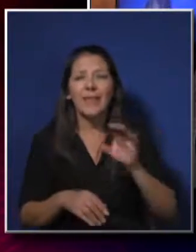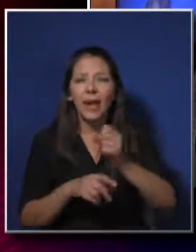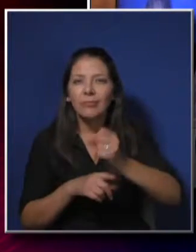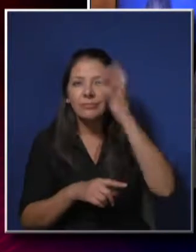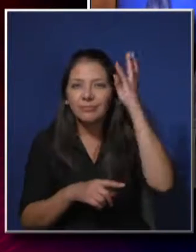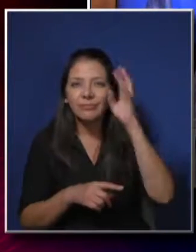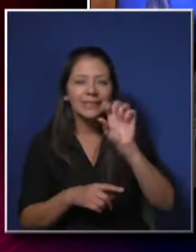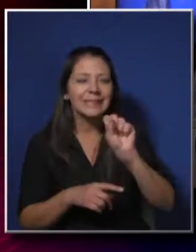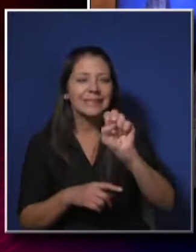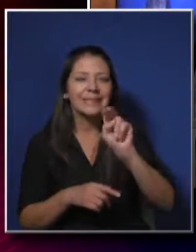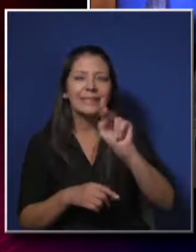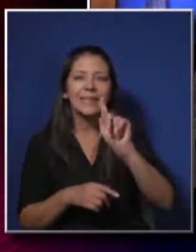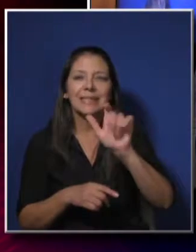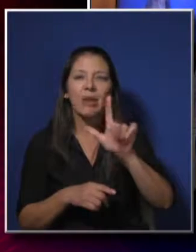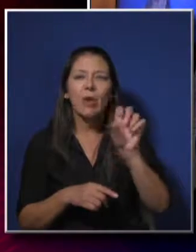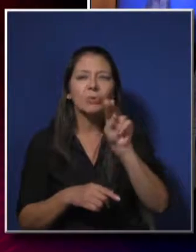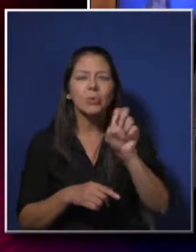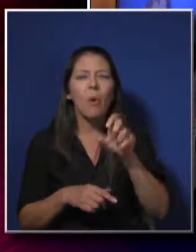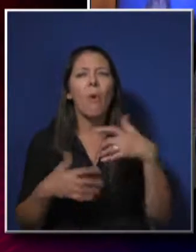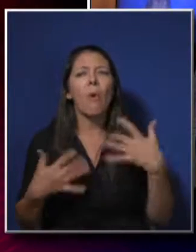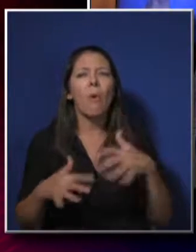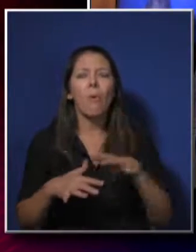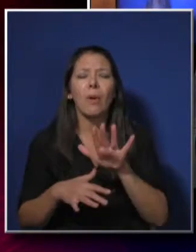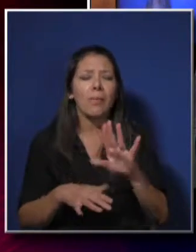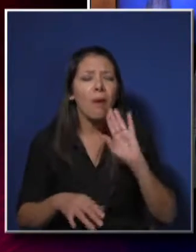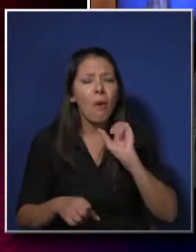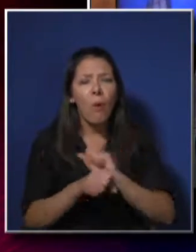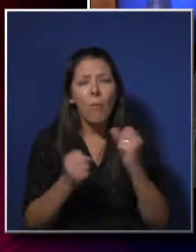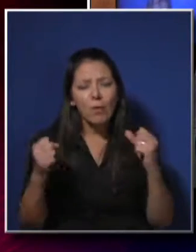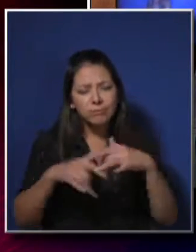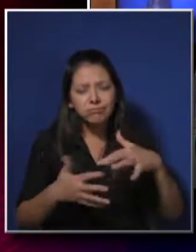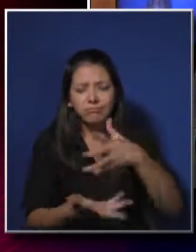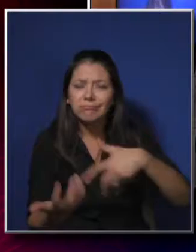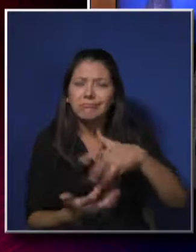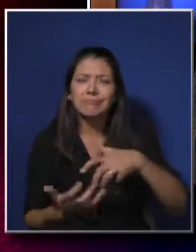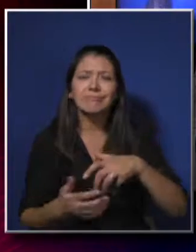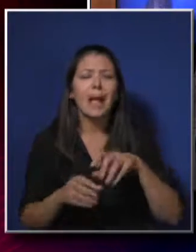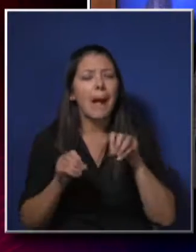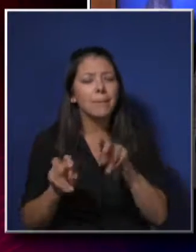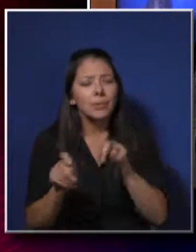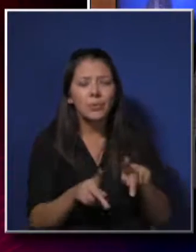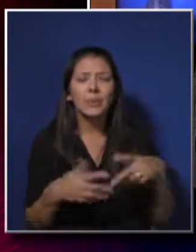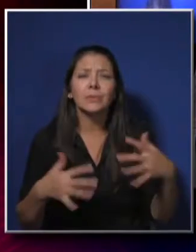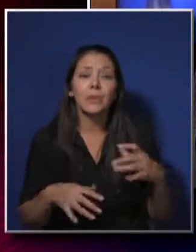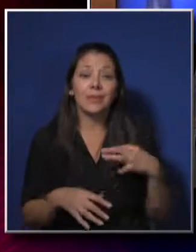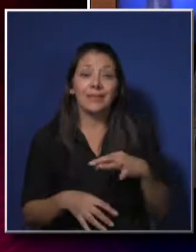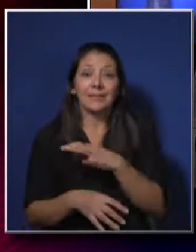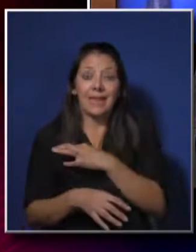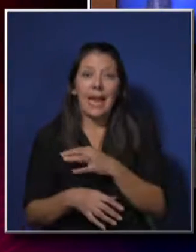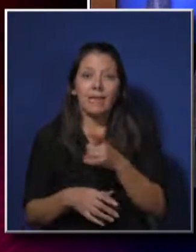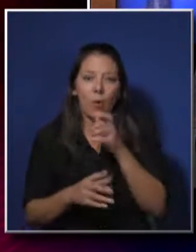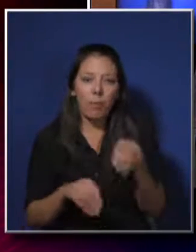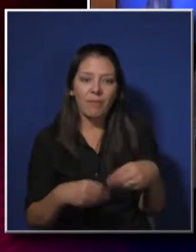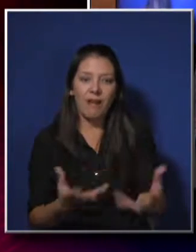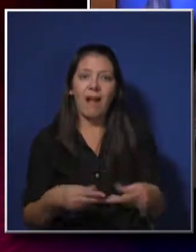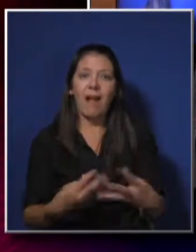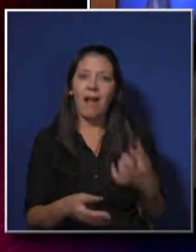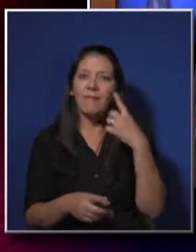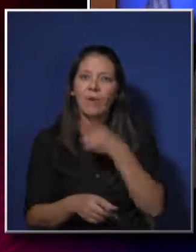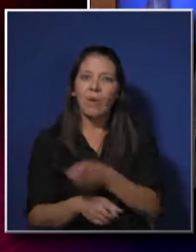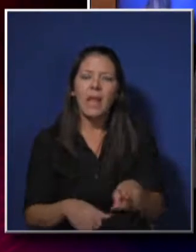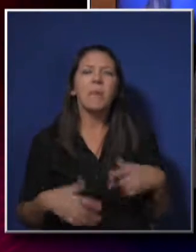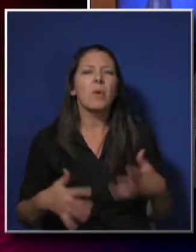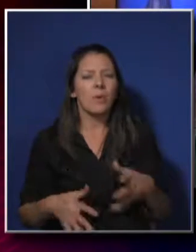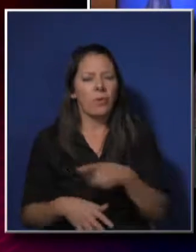happy place. The homework and the opportunities and the staff that is making those opportunities is greatly appreciated